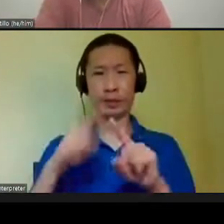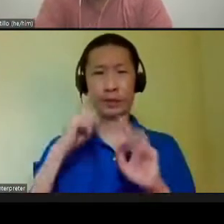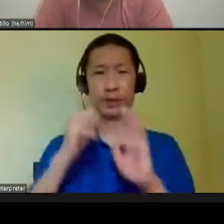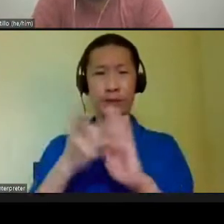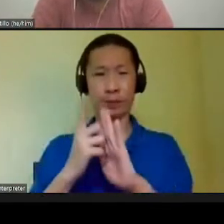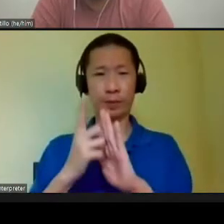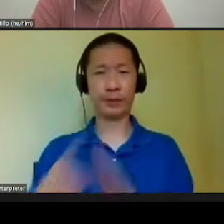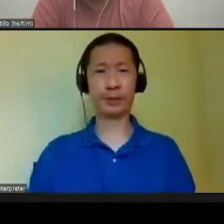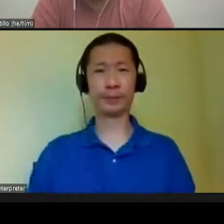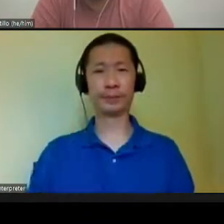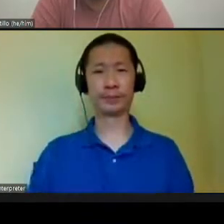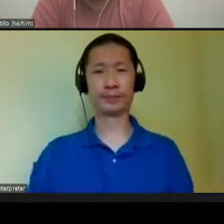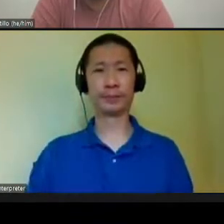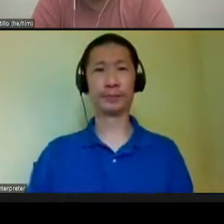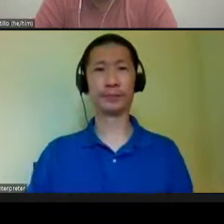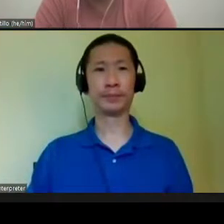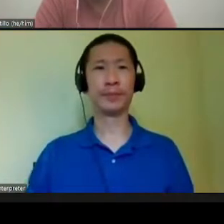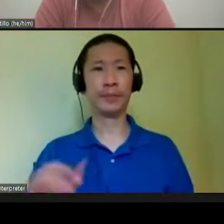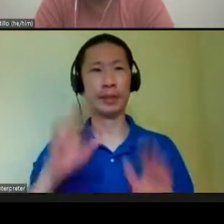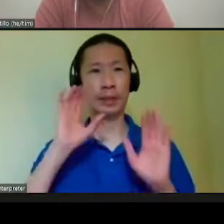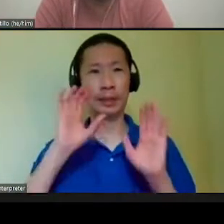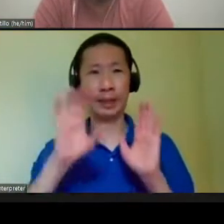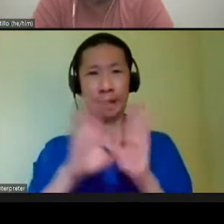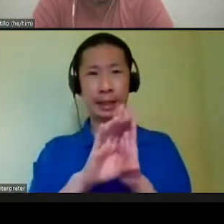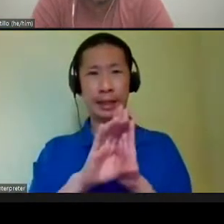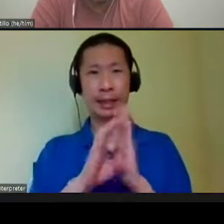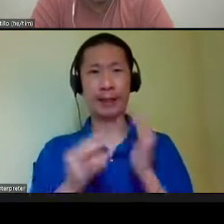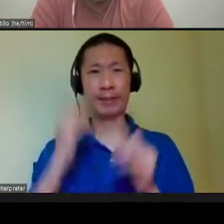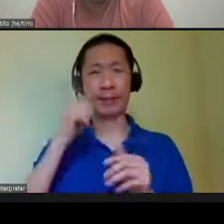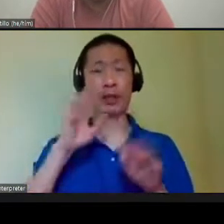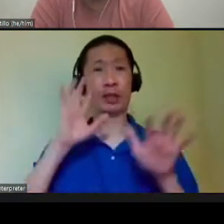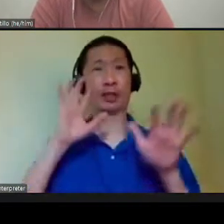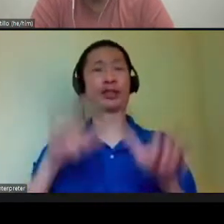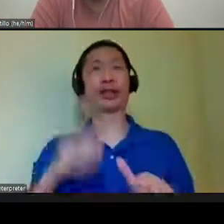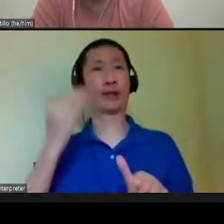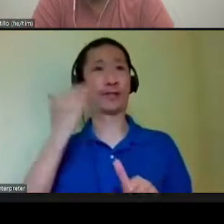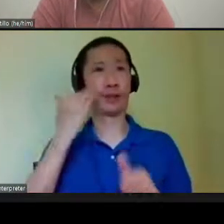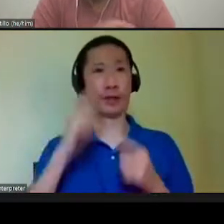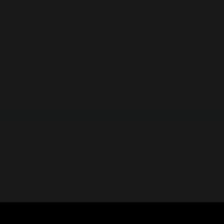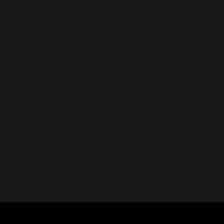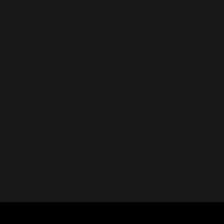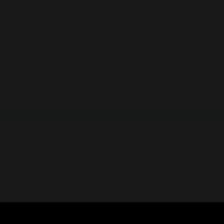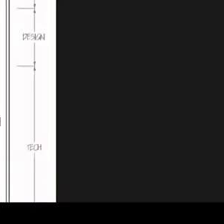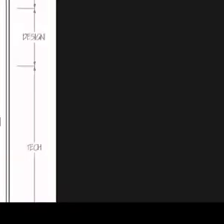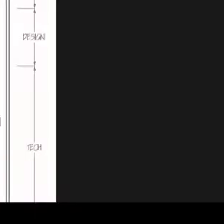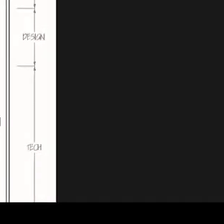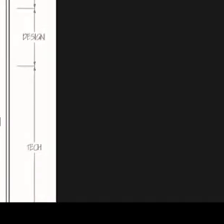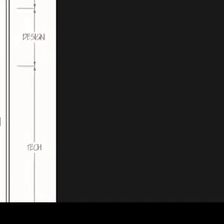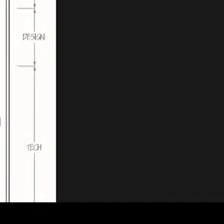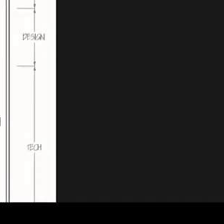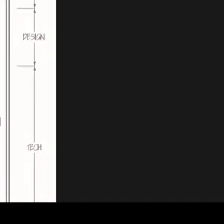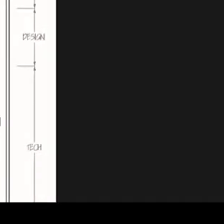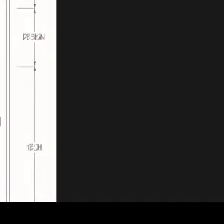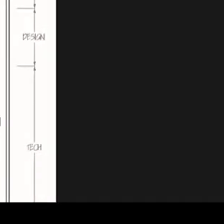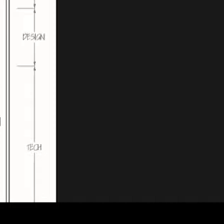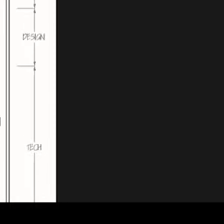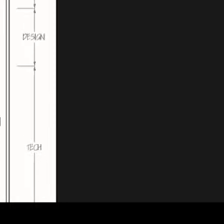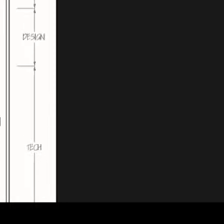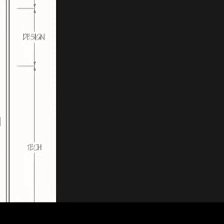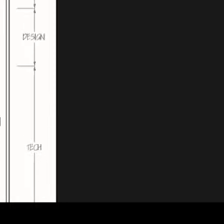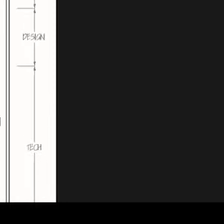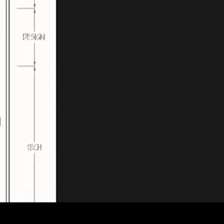I'm going to screen share this image. It might look shockingly familiar to a lot of people. It is an